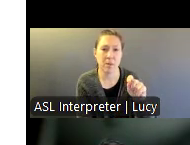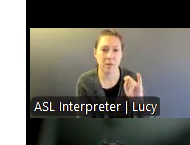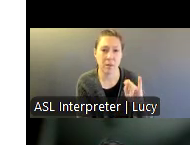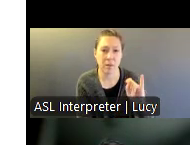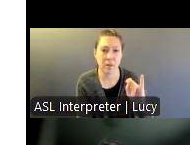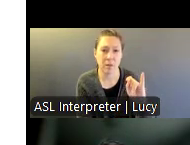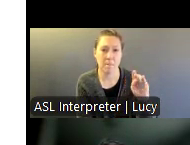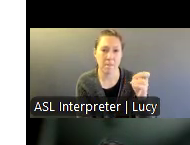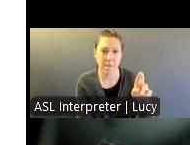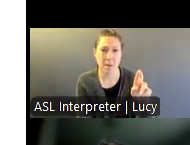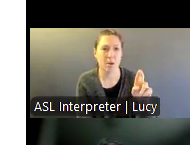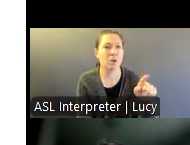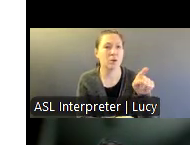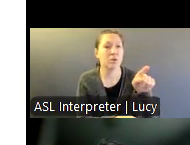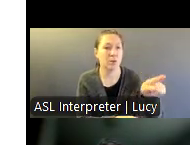chat.